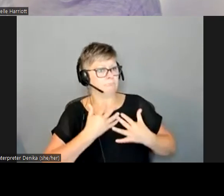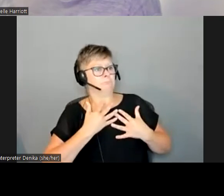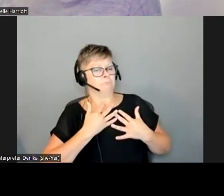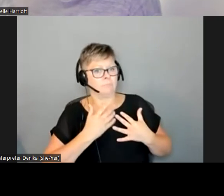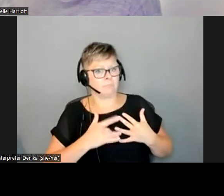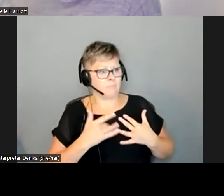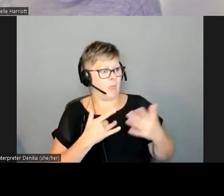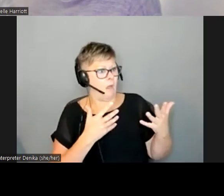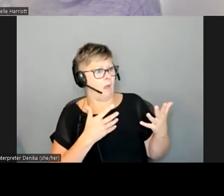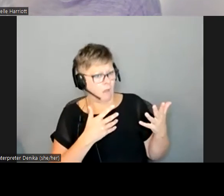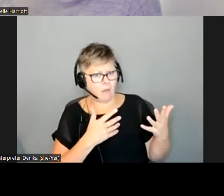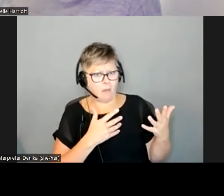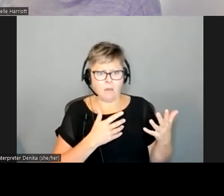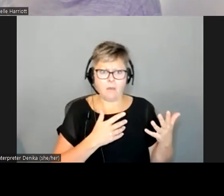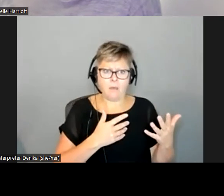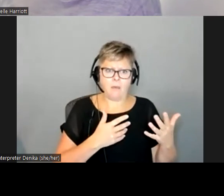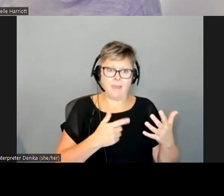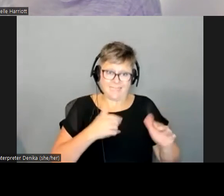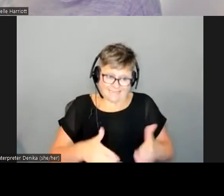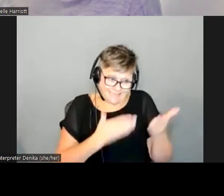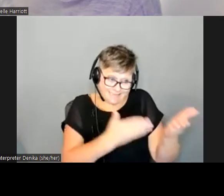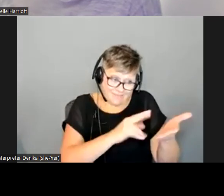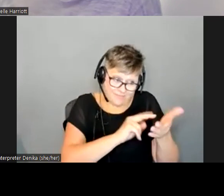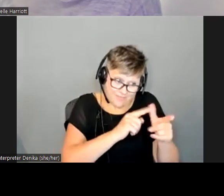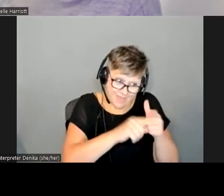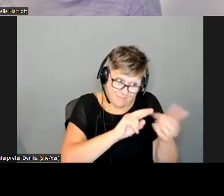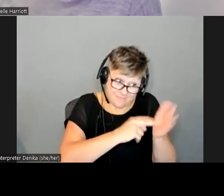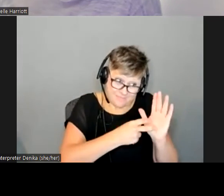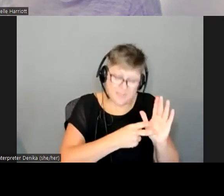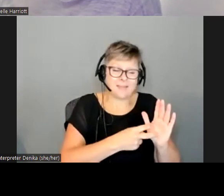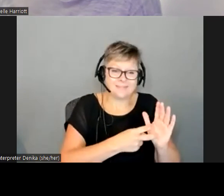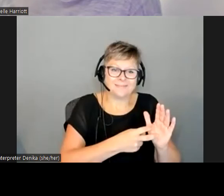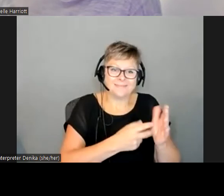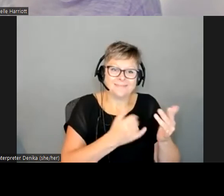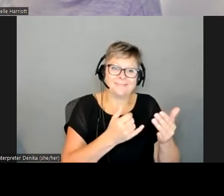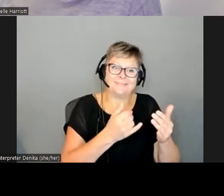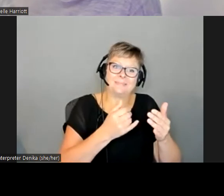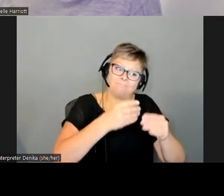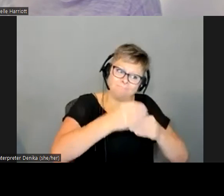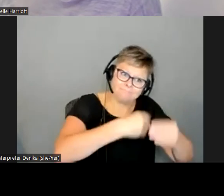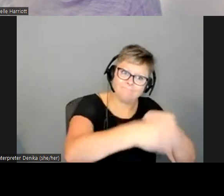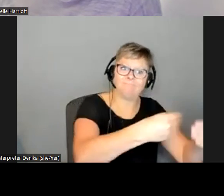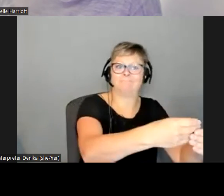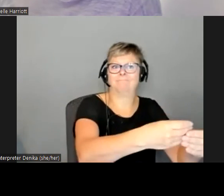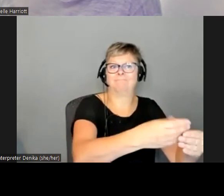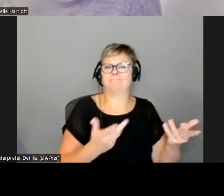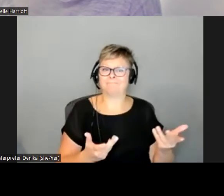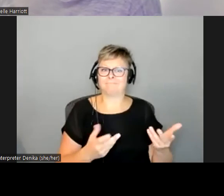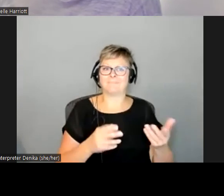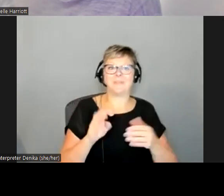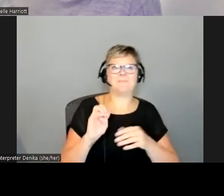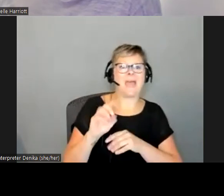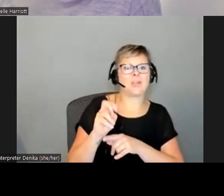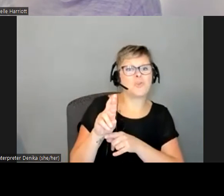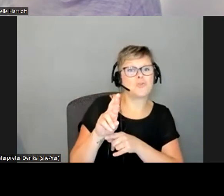the next generation. And in fact, the generation past also, like the elders, small e elders.